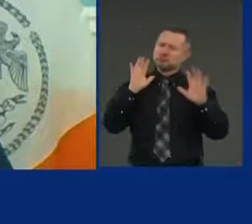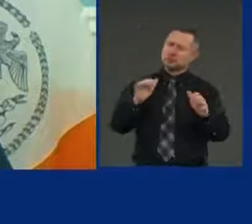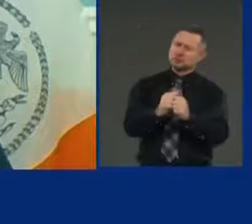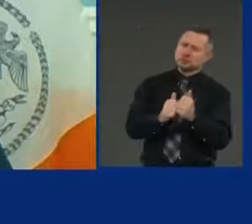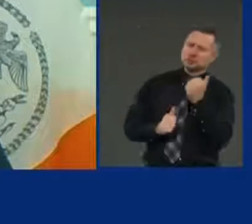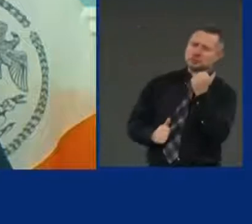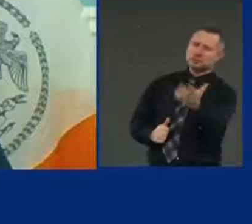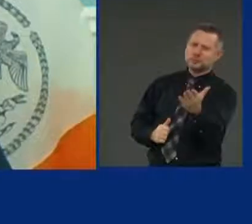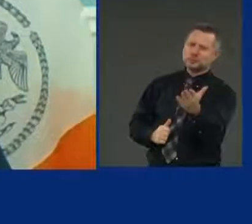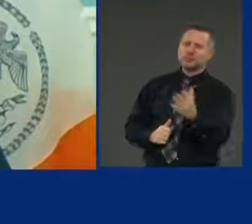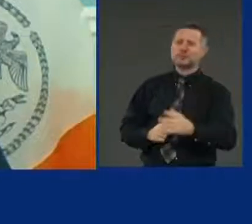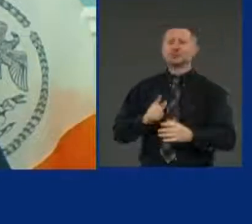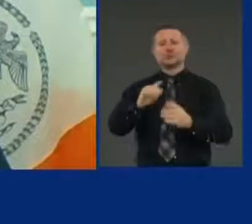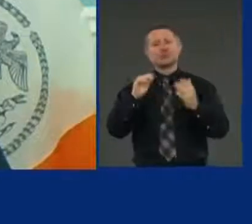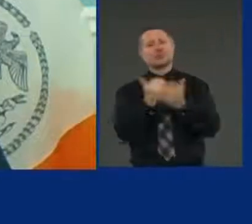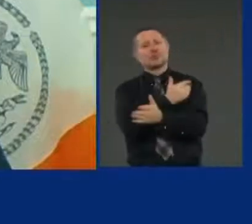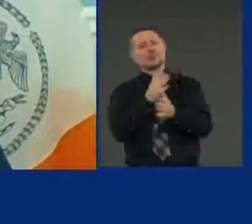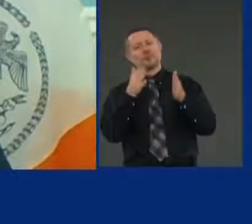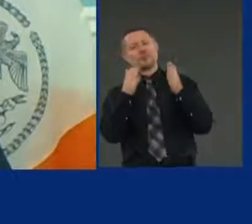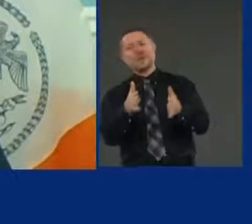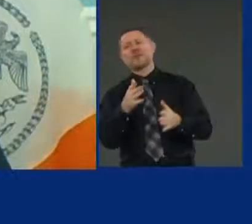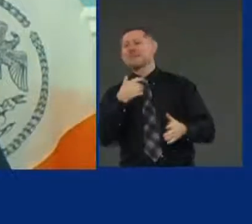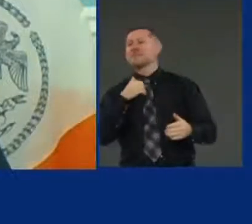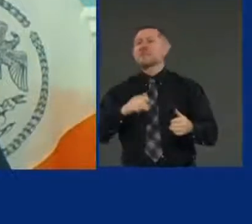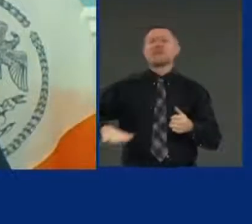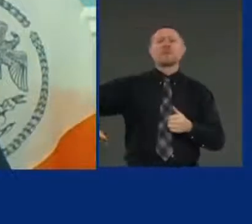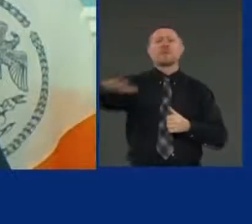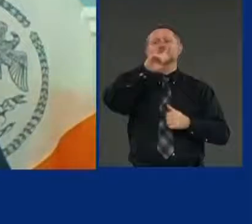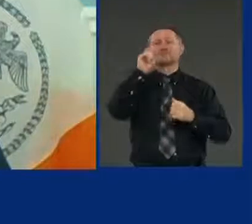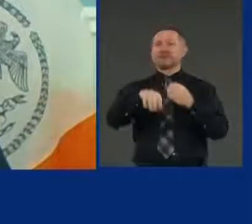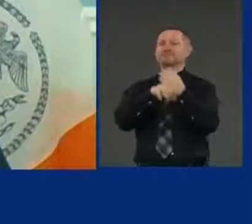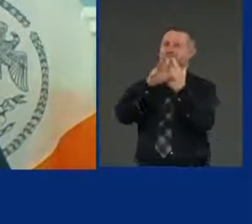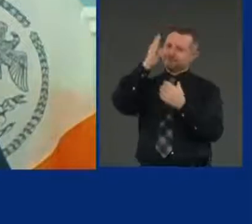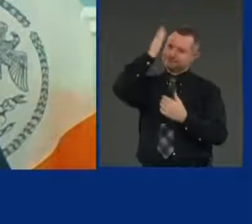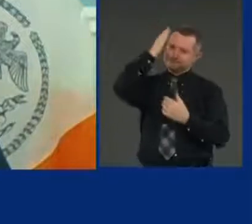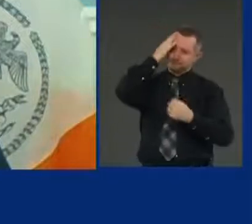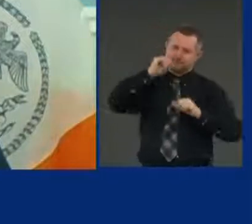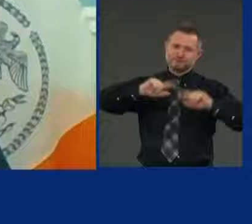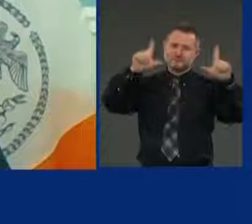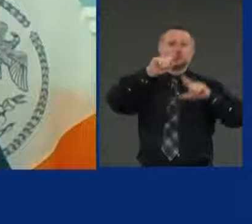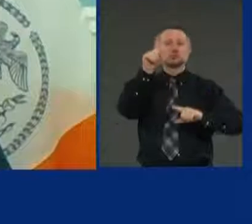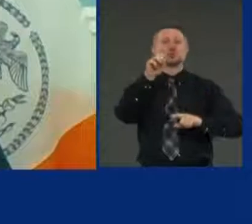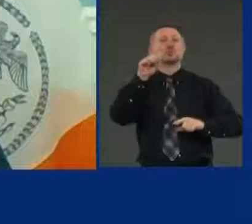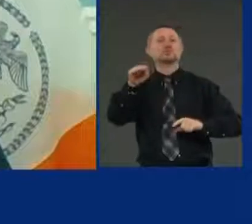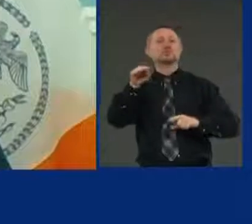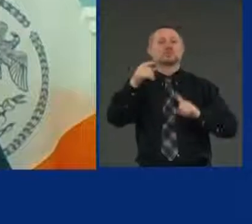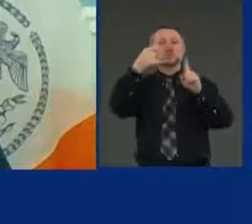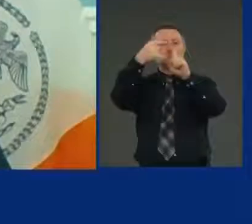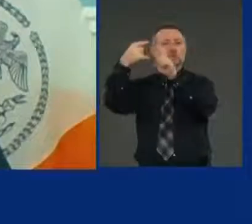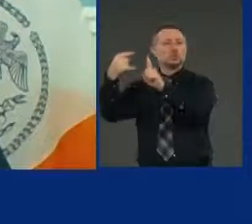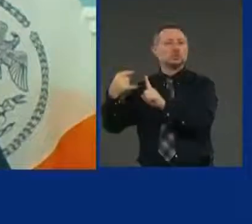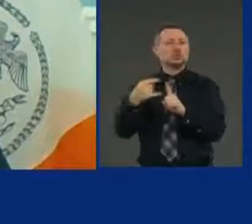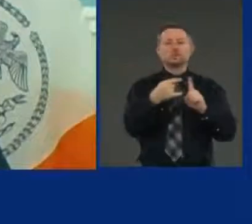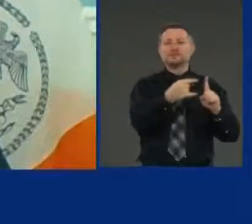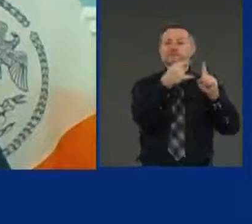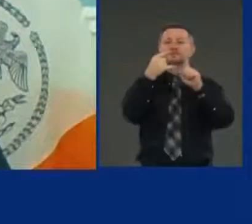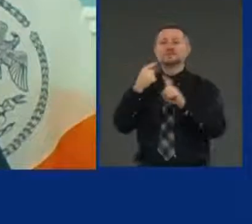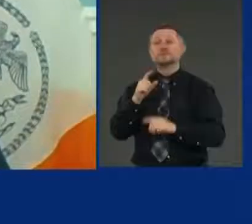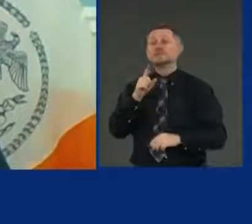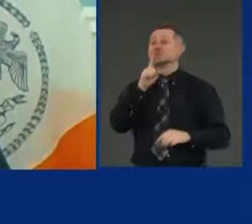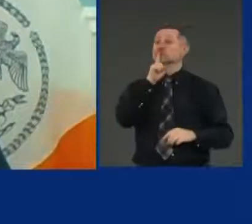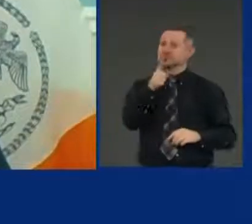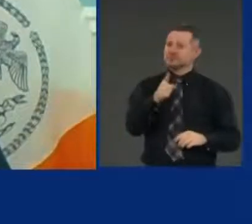this new way of everyone is virtual, everyone is Zoom. But it's not the virtual mayor. It is the